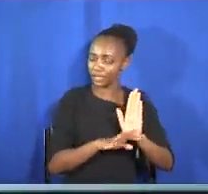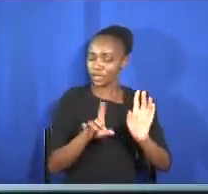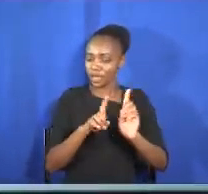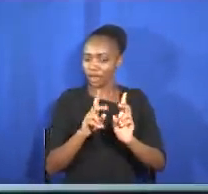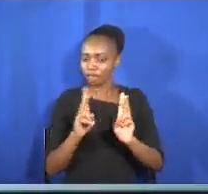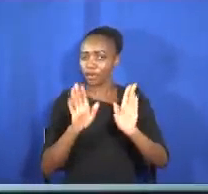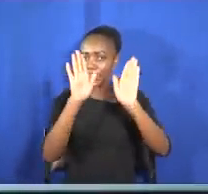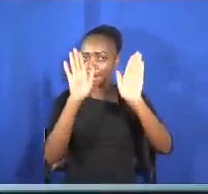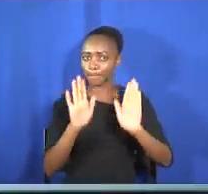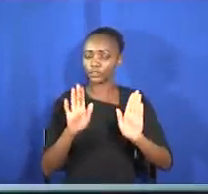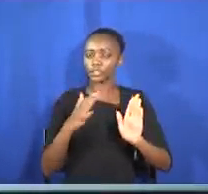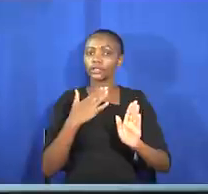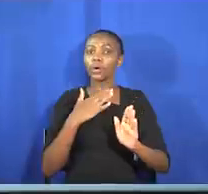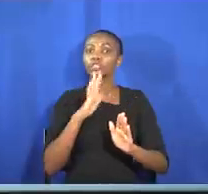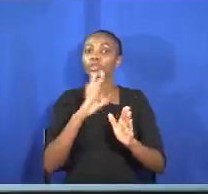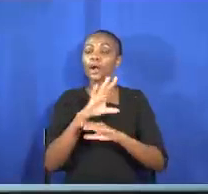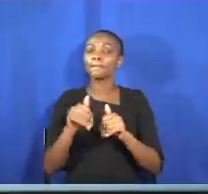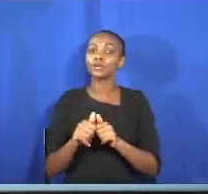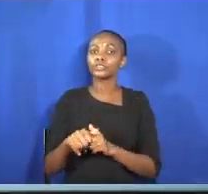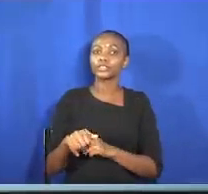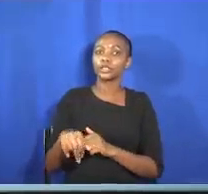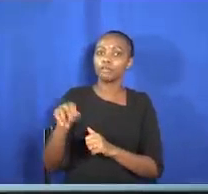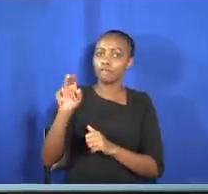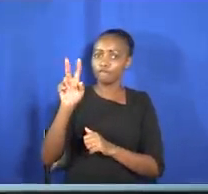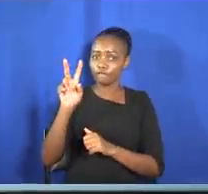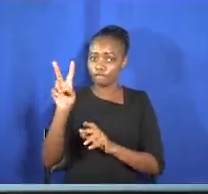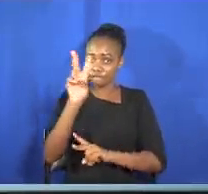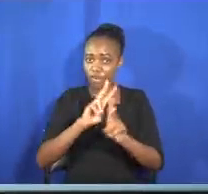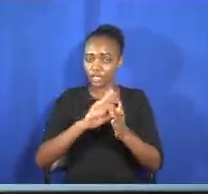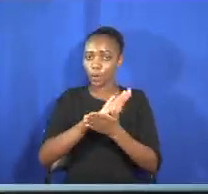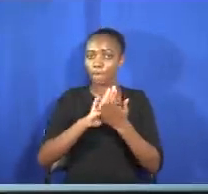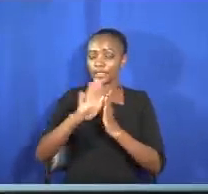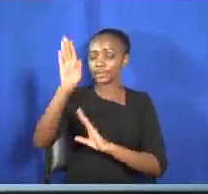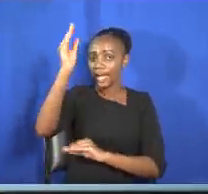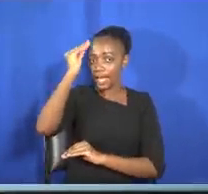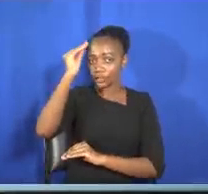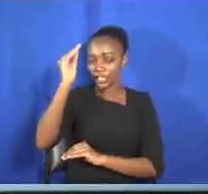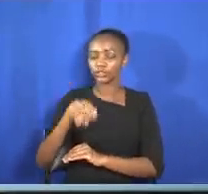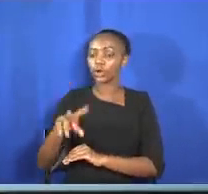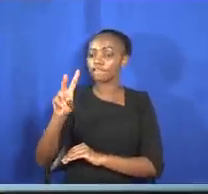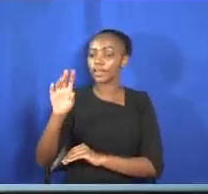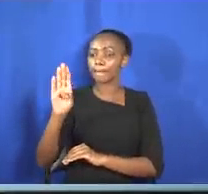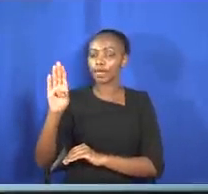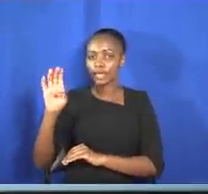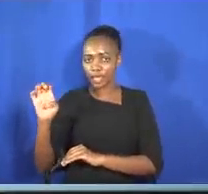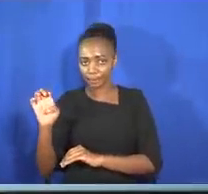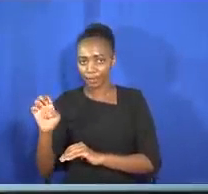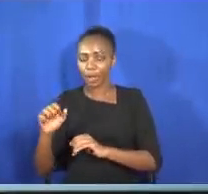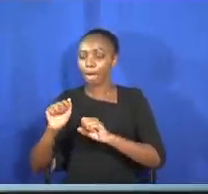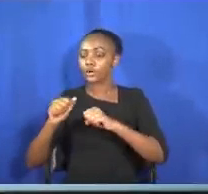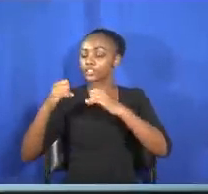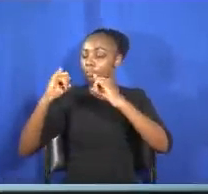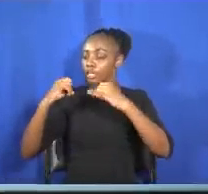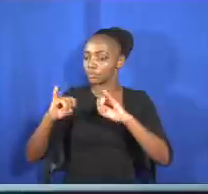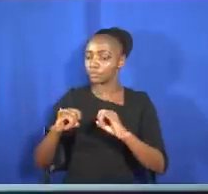And then very importantly, we are talking about VBE, value-based education, which will be implemented through